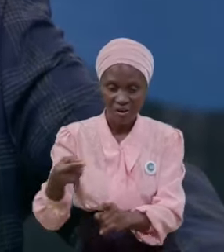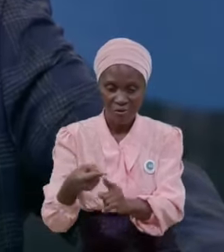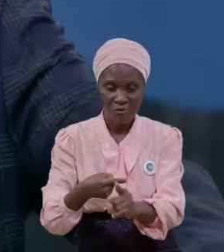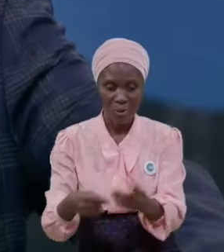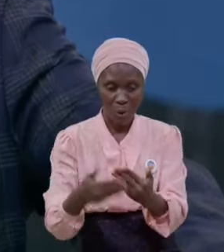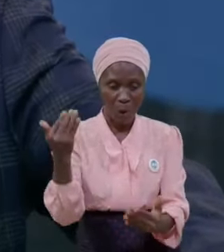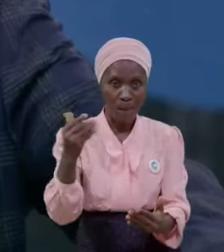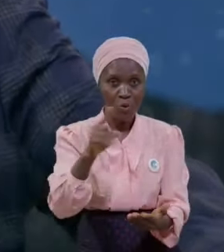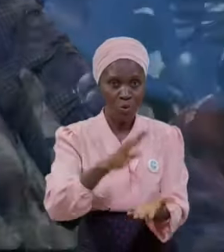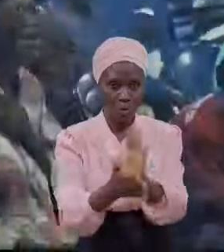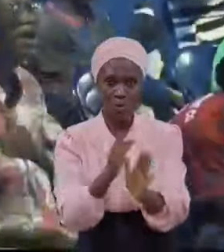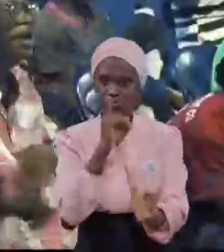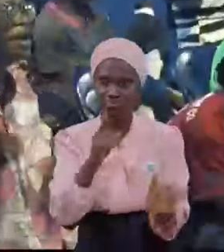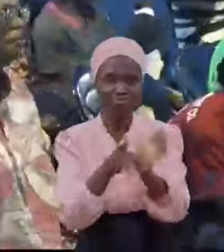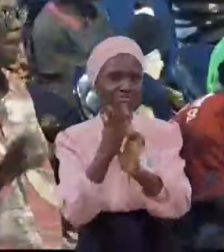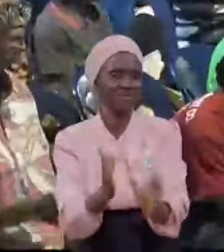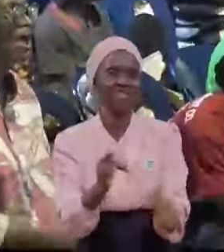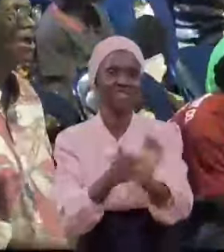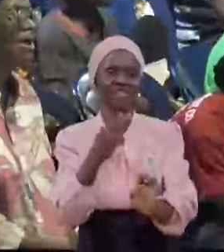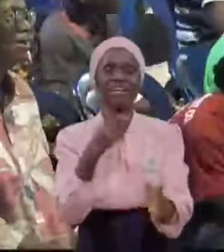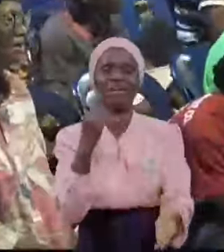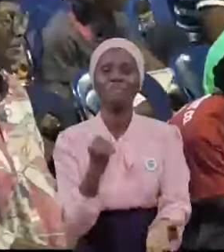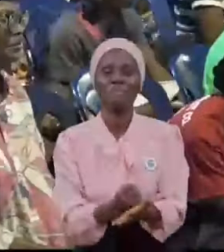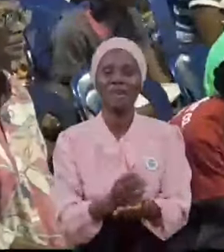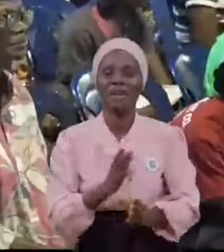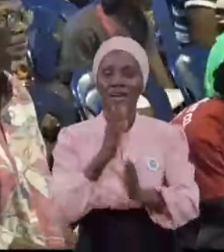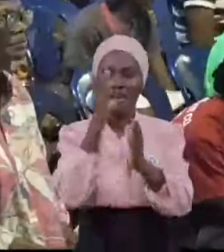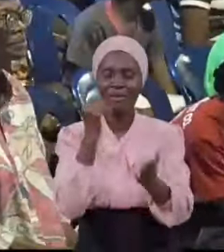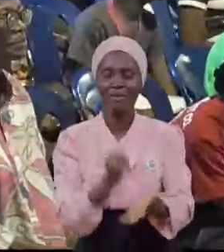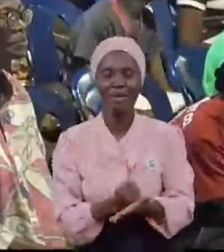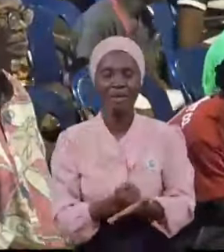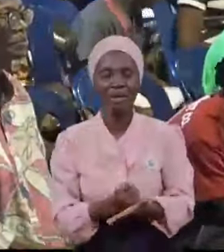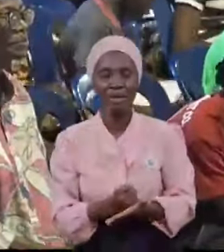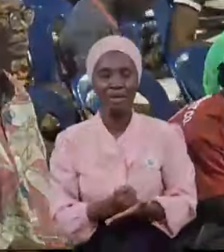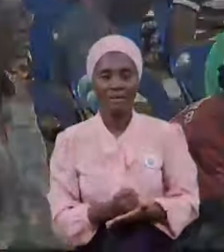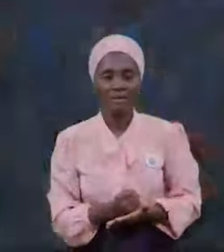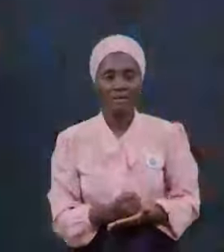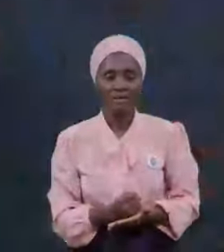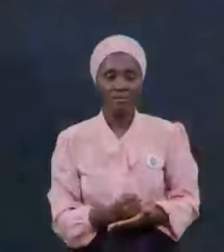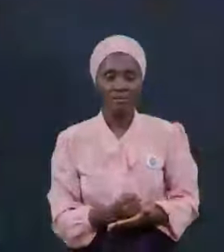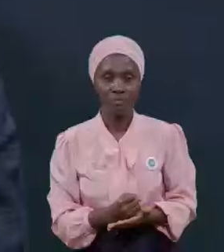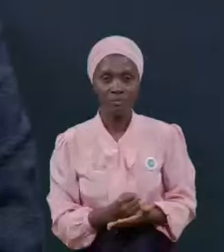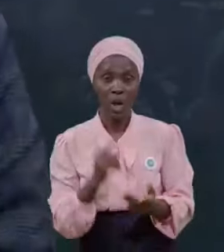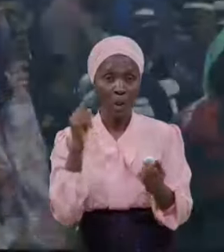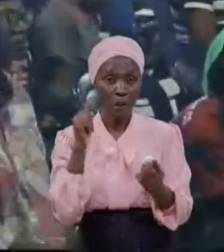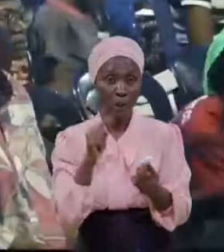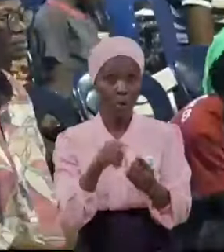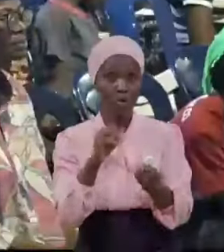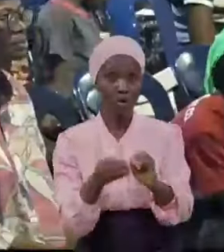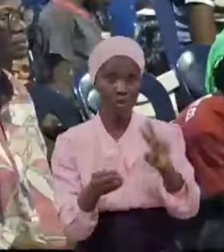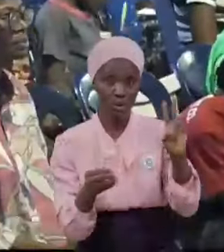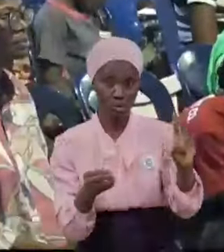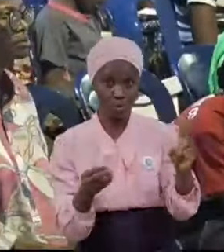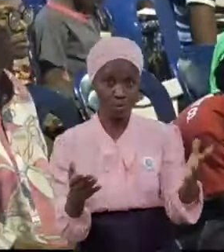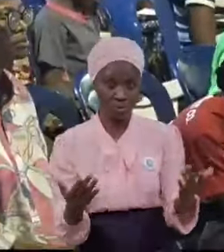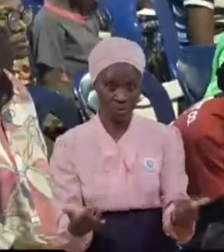good amen there. Yeah. We'll come to point number two here. Point number two, we're looking